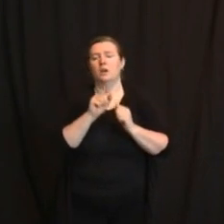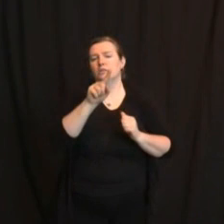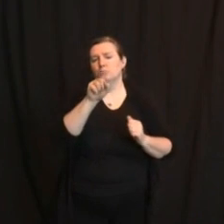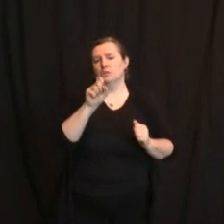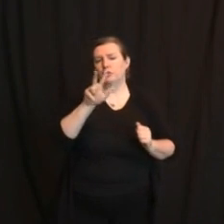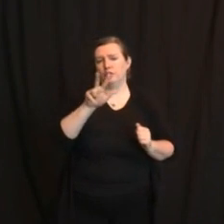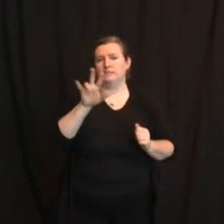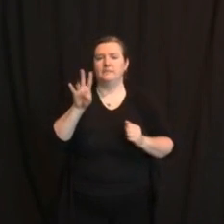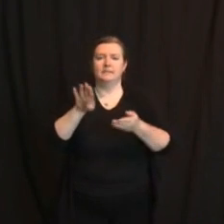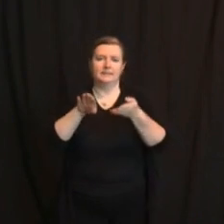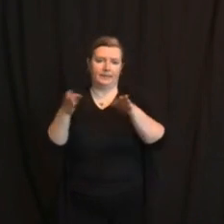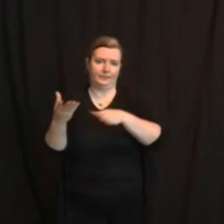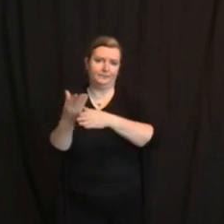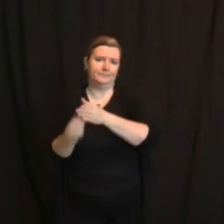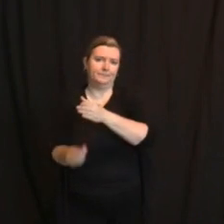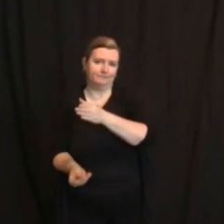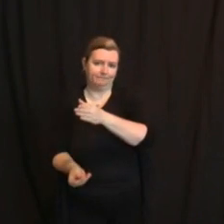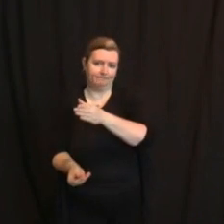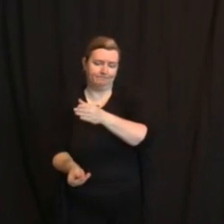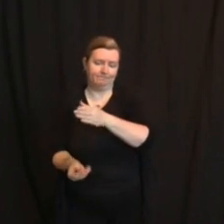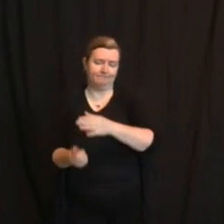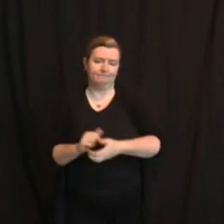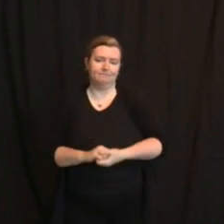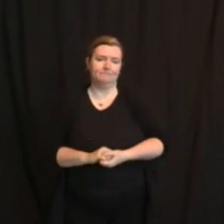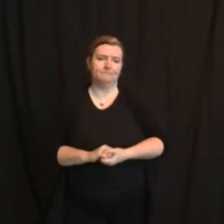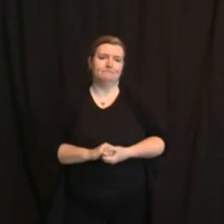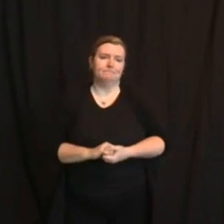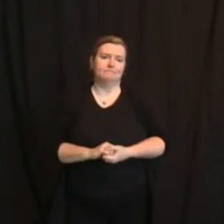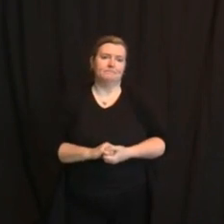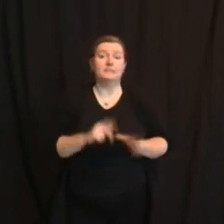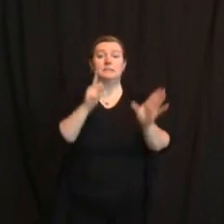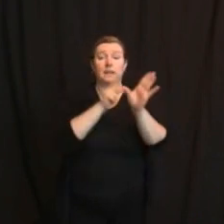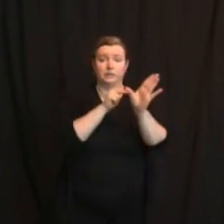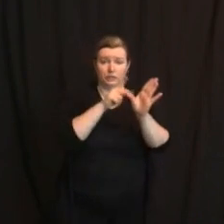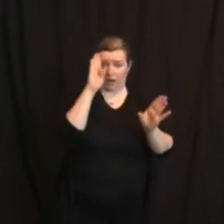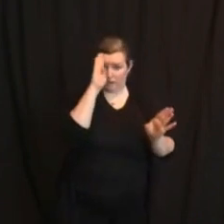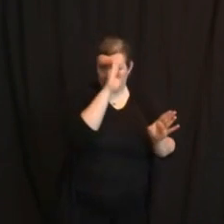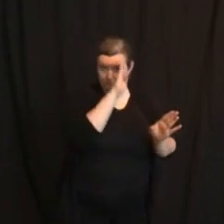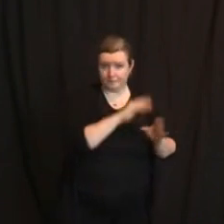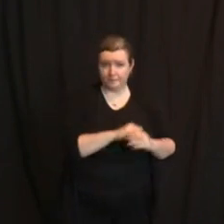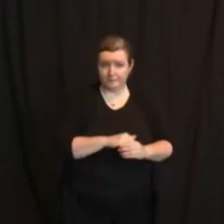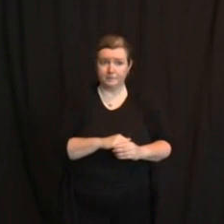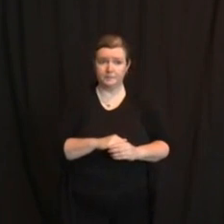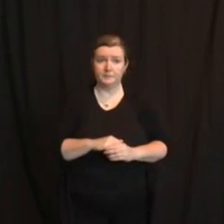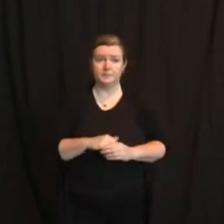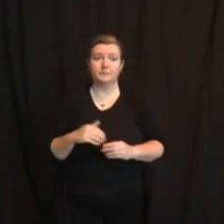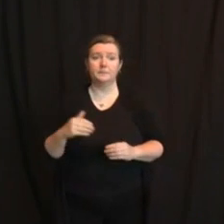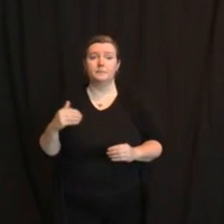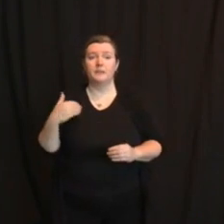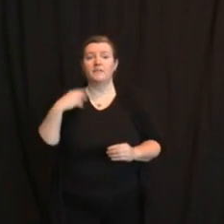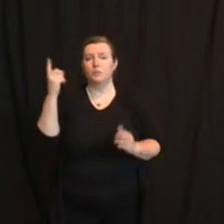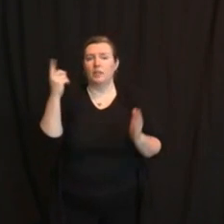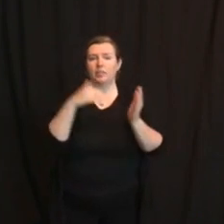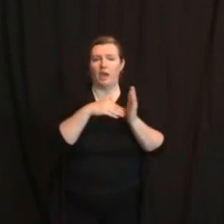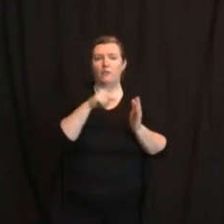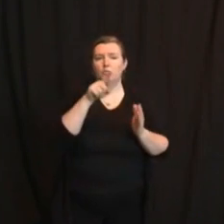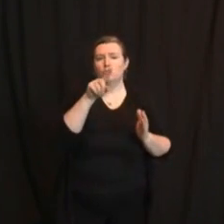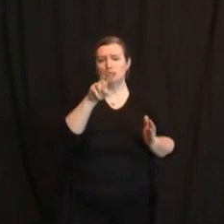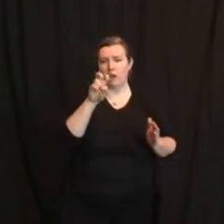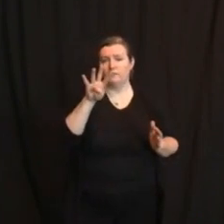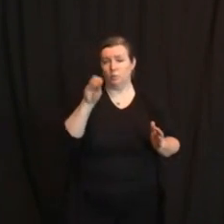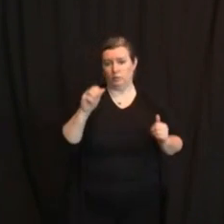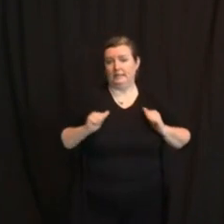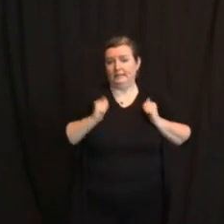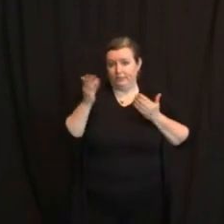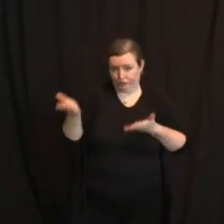our residents. At our psychiatric hospitals, with a census of 1,240, we are reporting